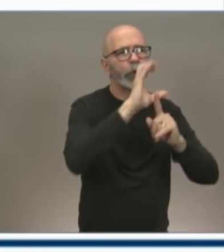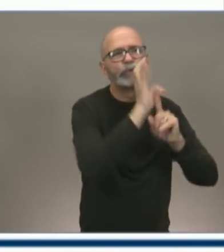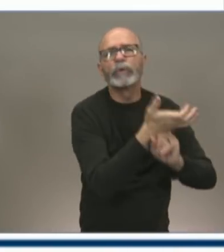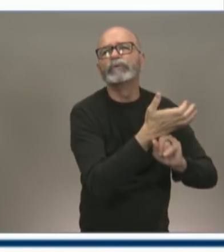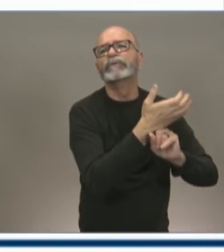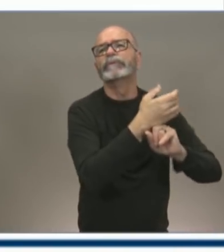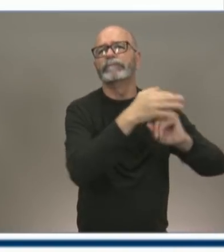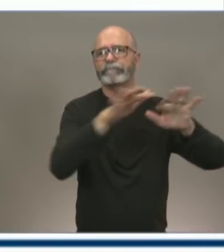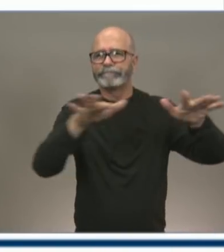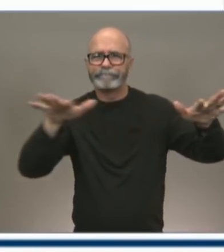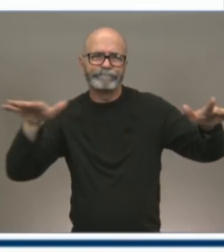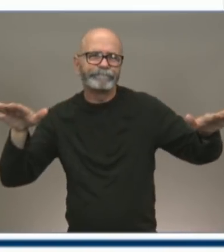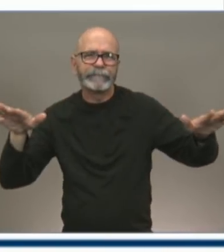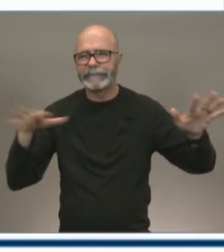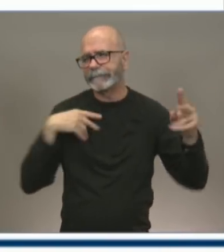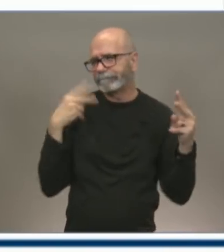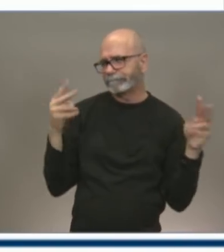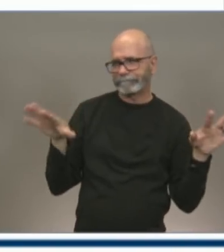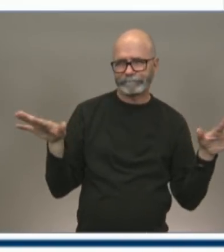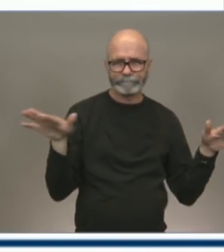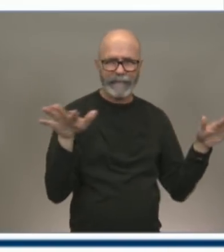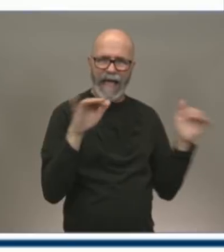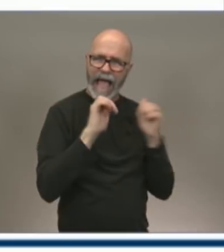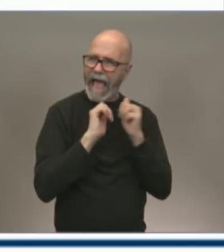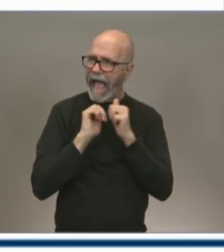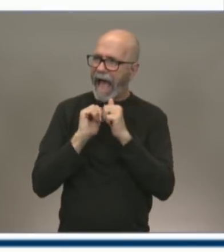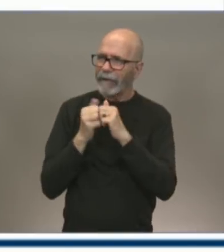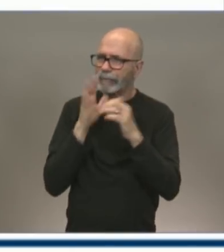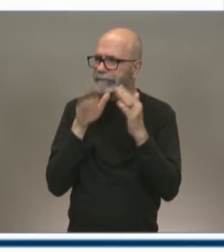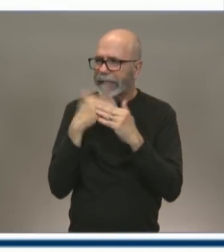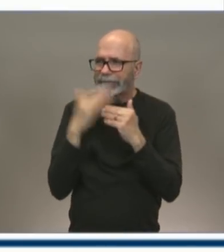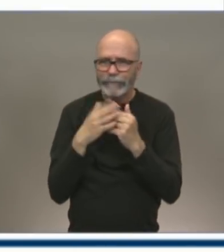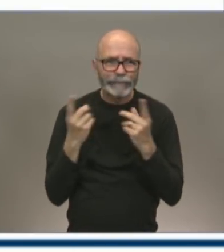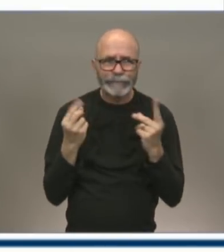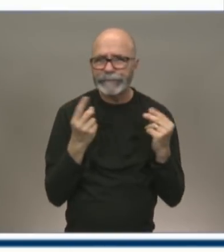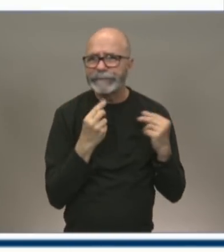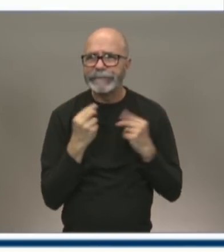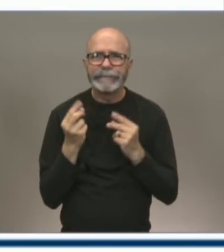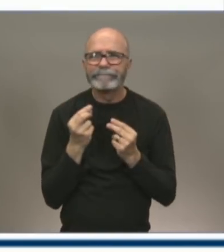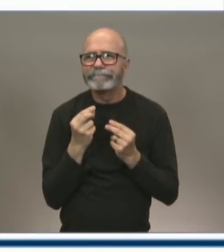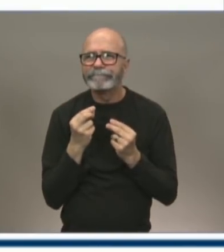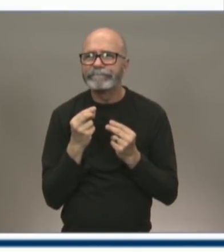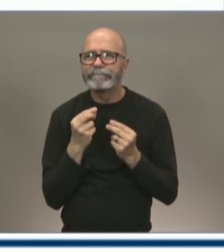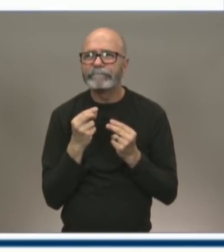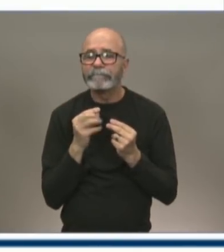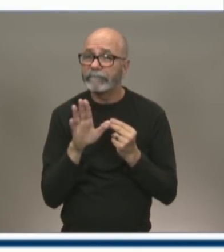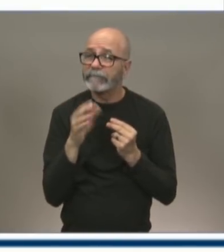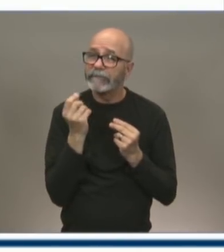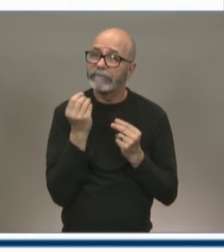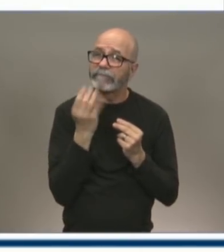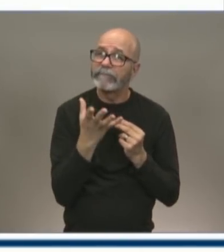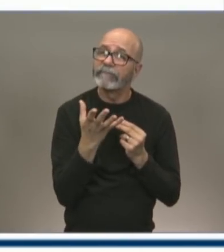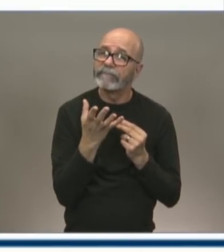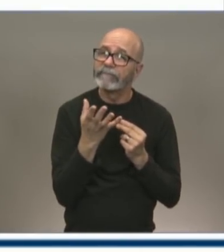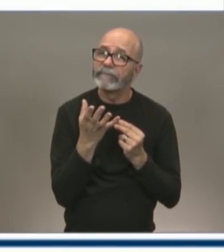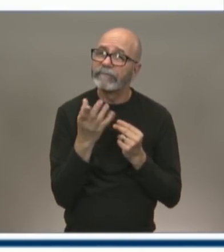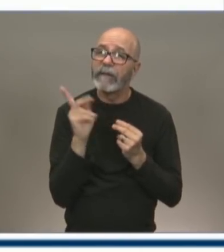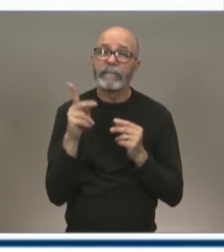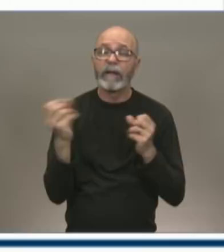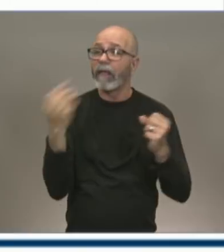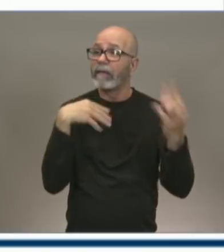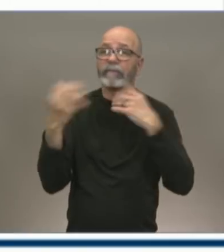may need to go where we can go next. Fully appreciate, I've had a lot of correspondence correspondence in the last couple of days from Cubs and